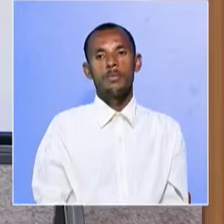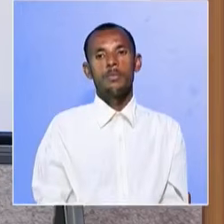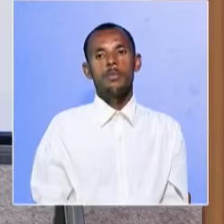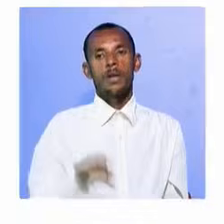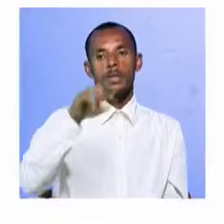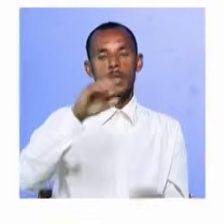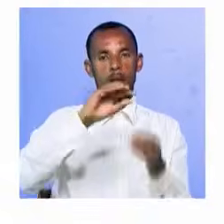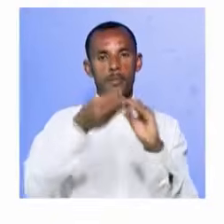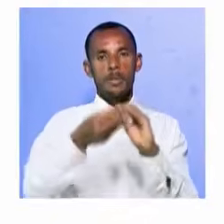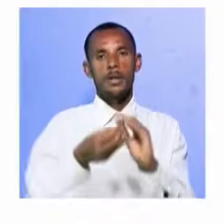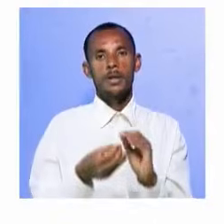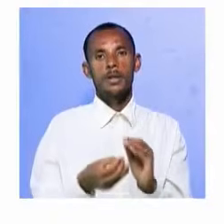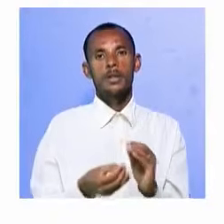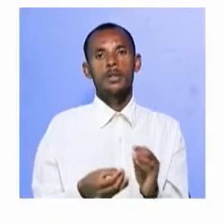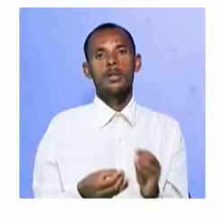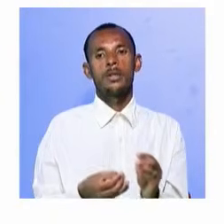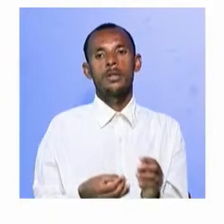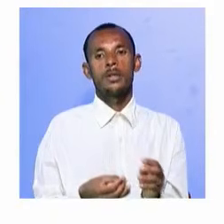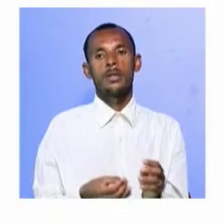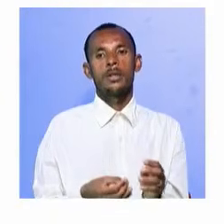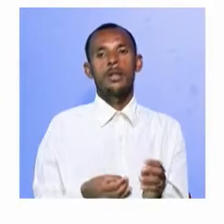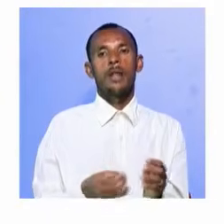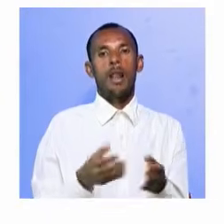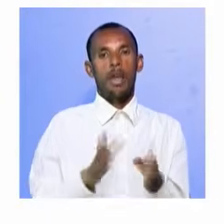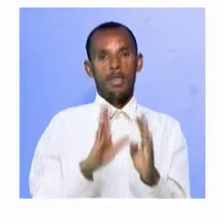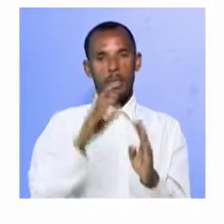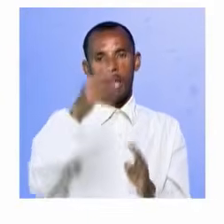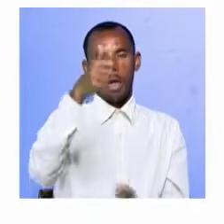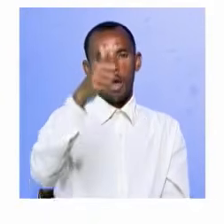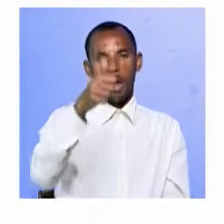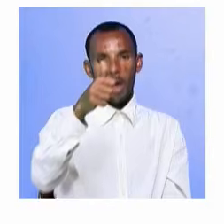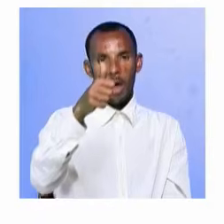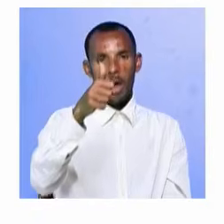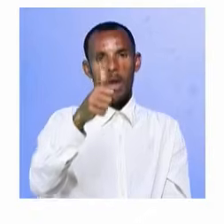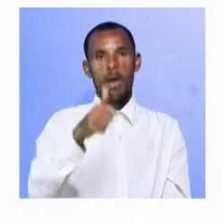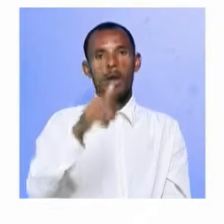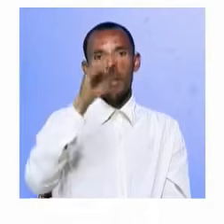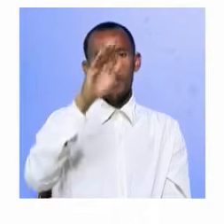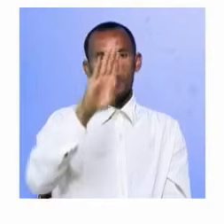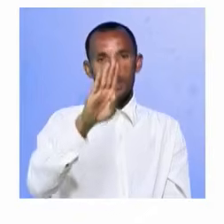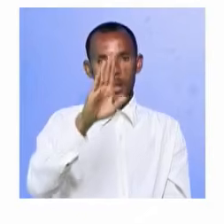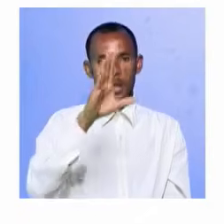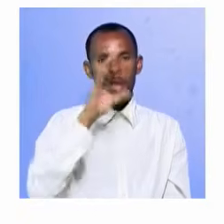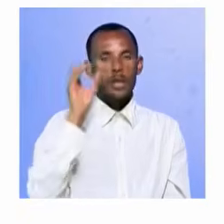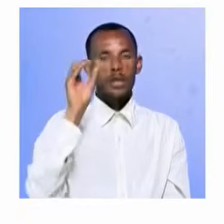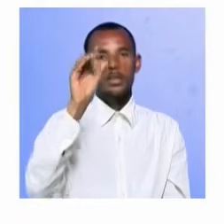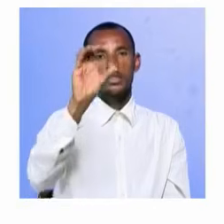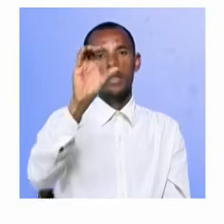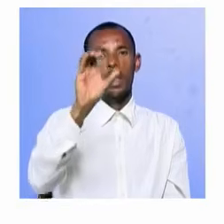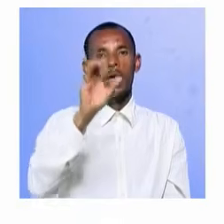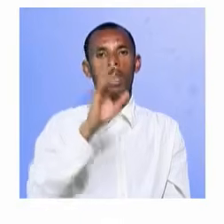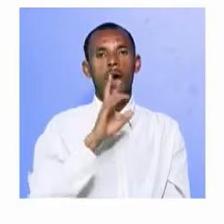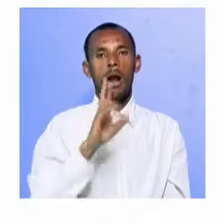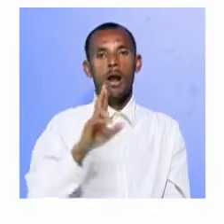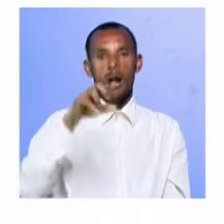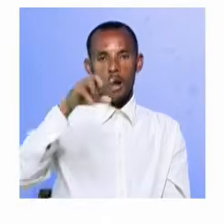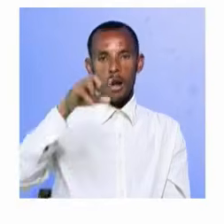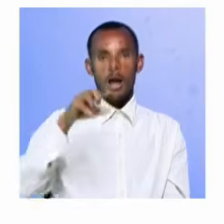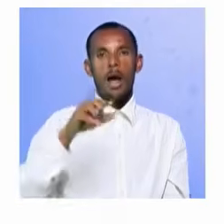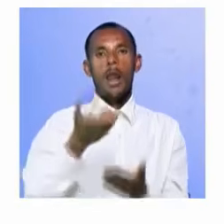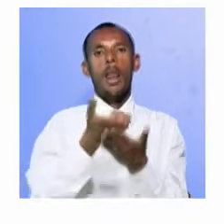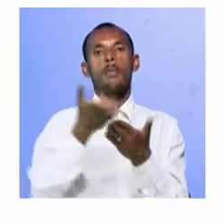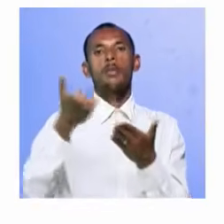rational numbers. Say, let A, B, and C are an element